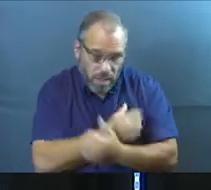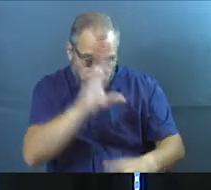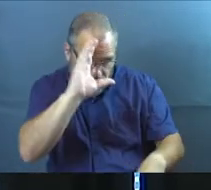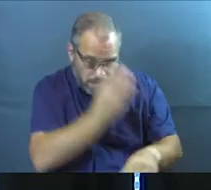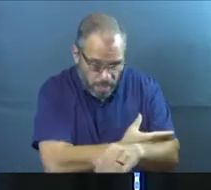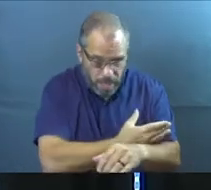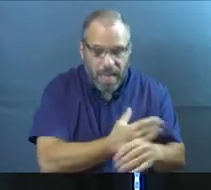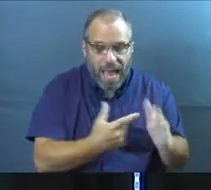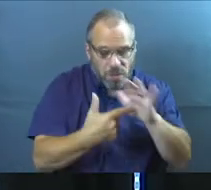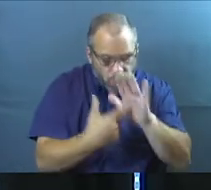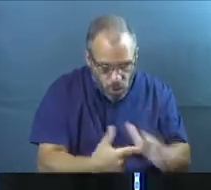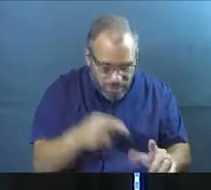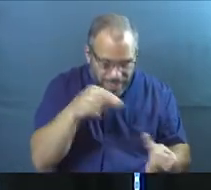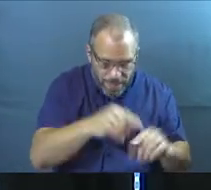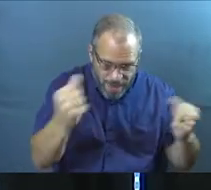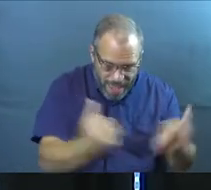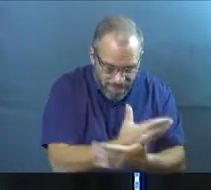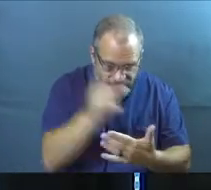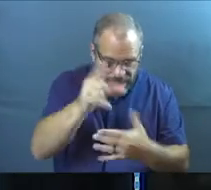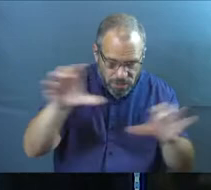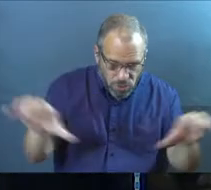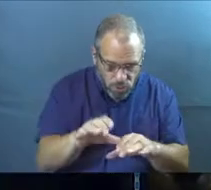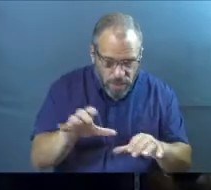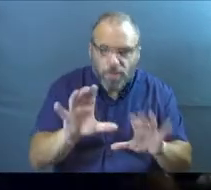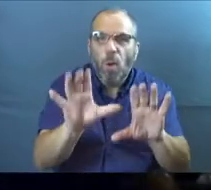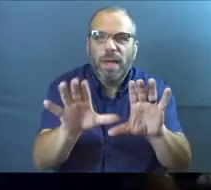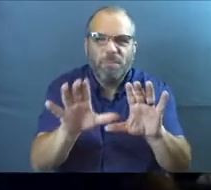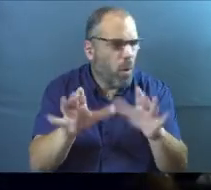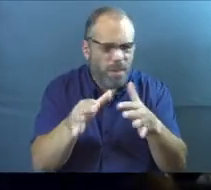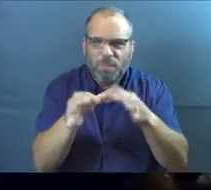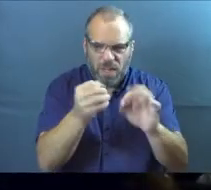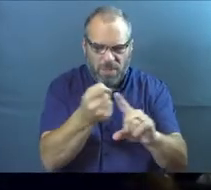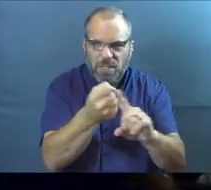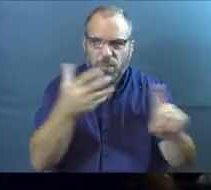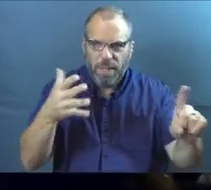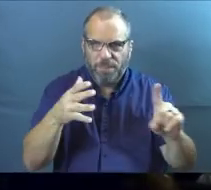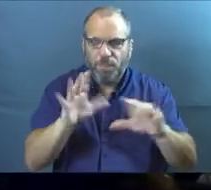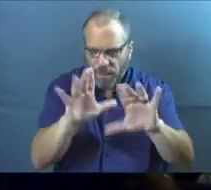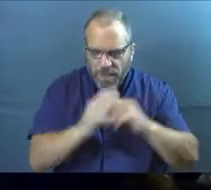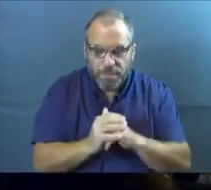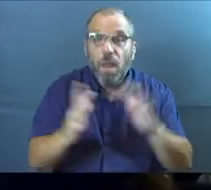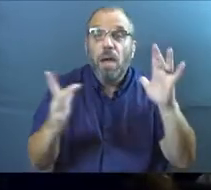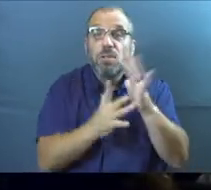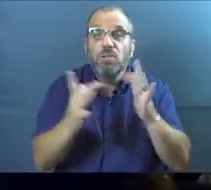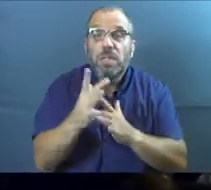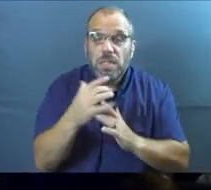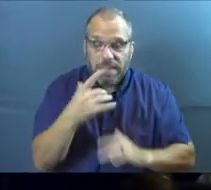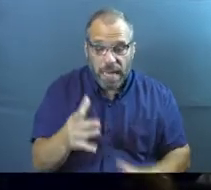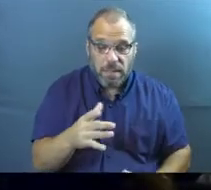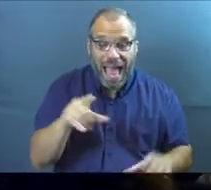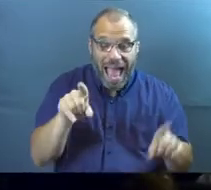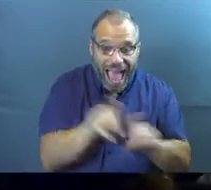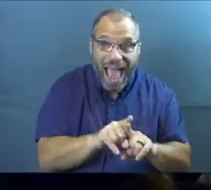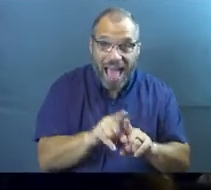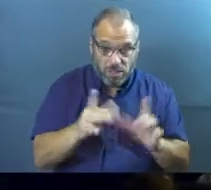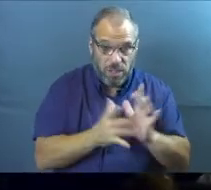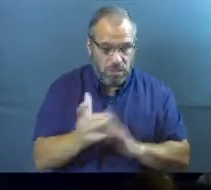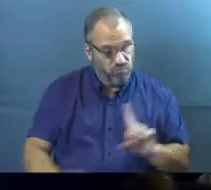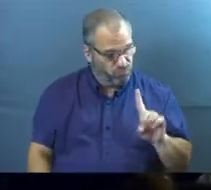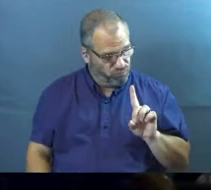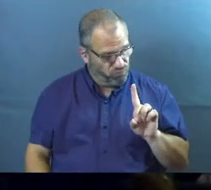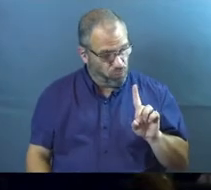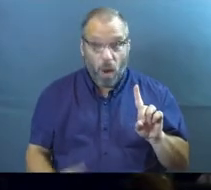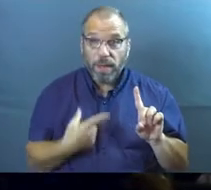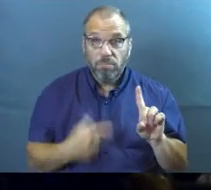the Son and shows him everything that he's doing. So let's break this apart a bit at a time. Jesus is saying, as he's walking